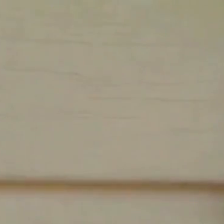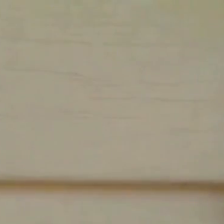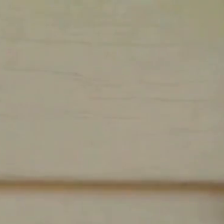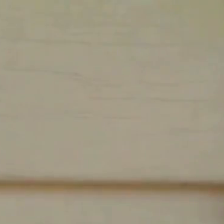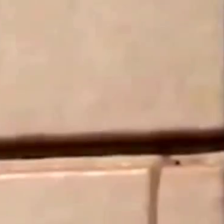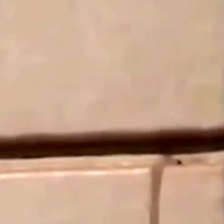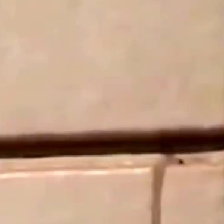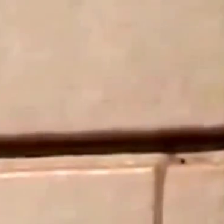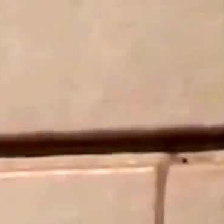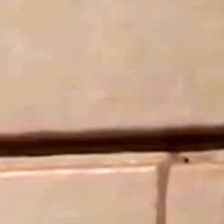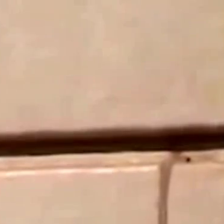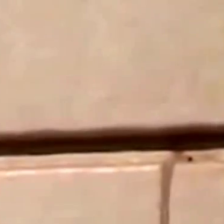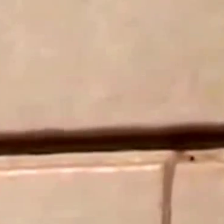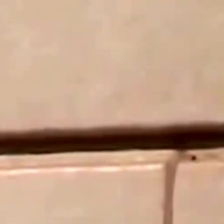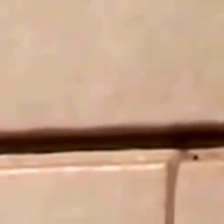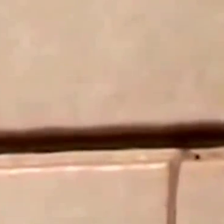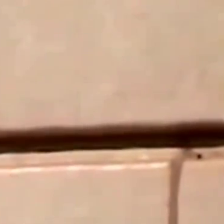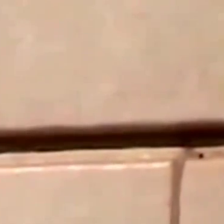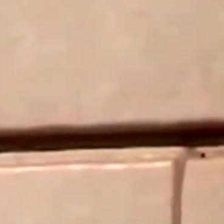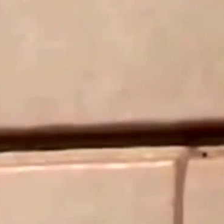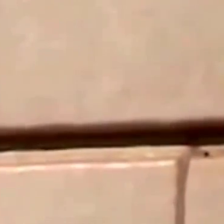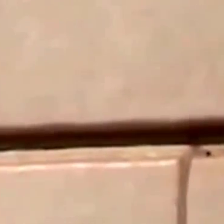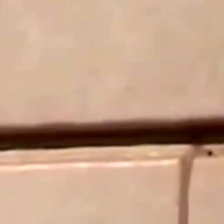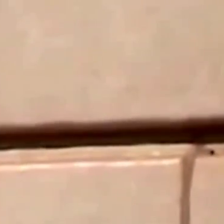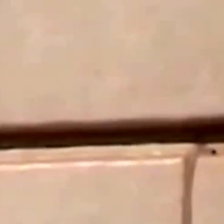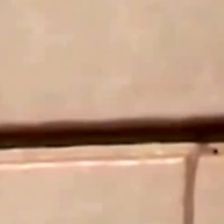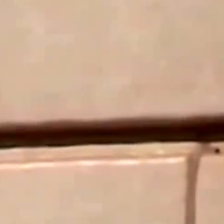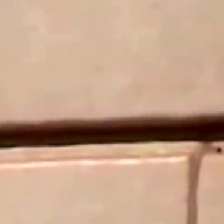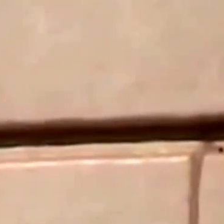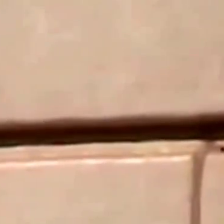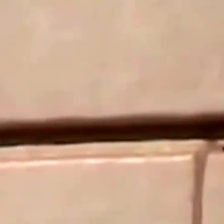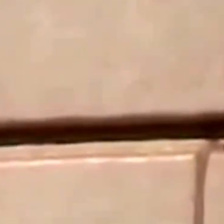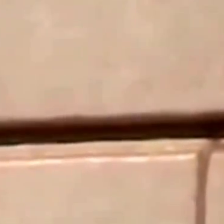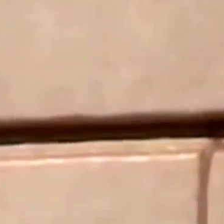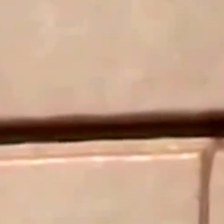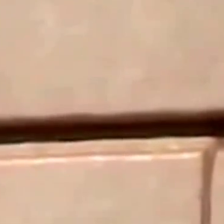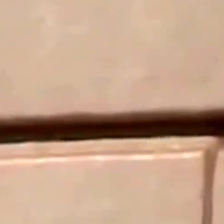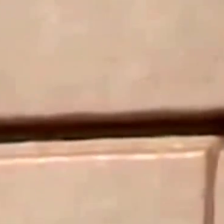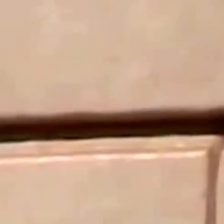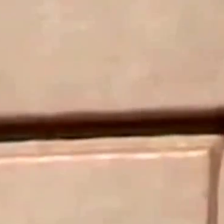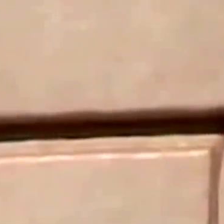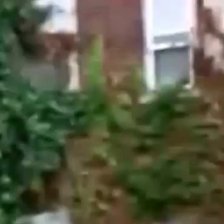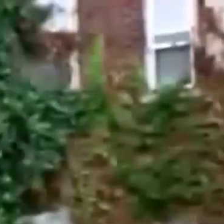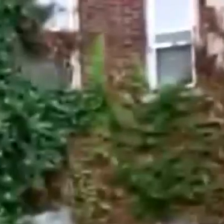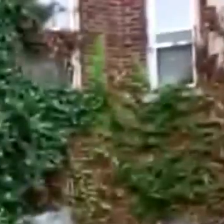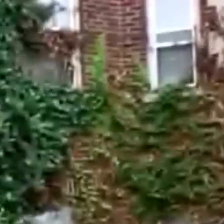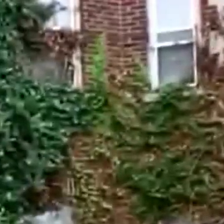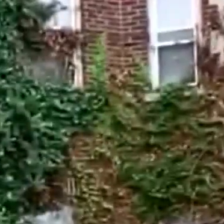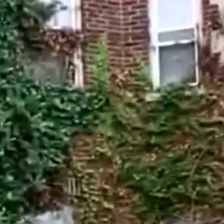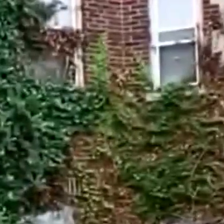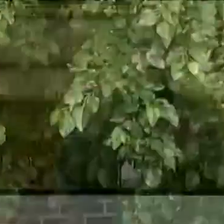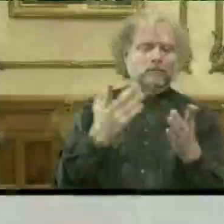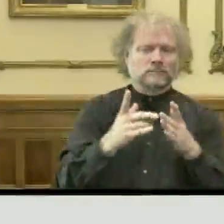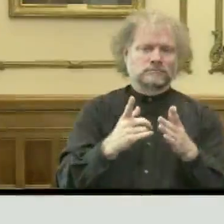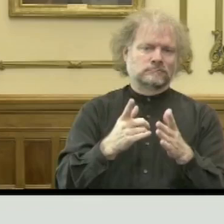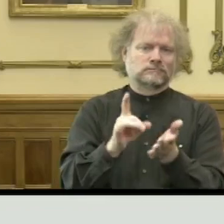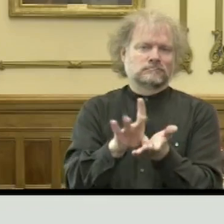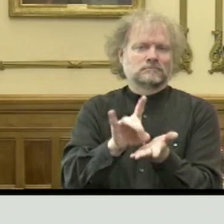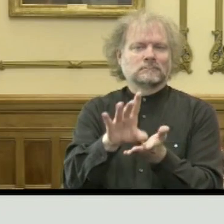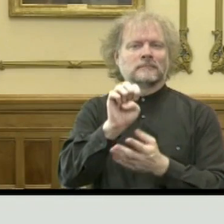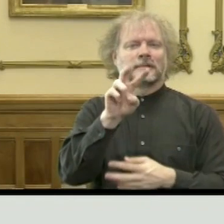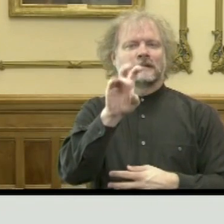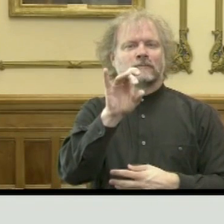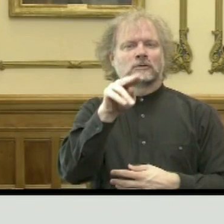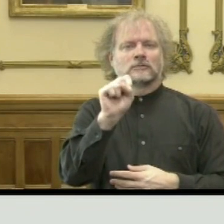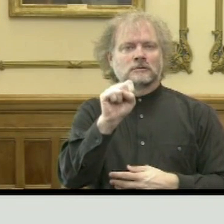mean a rent payment plan, rent forgiveness, or scheduling a move-out date to avoid the legal issues of eviction. Disputes